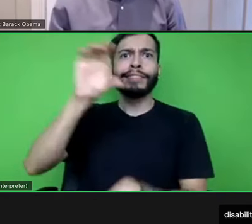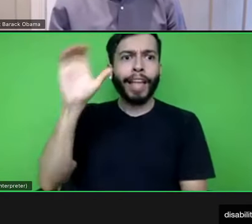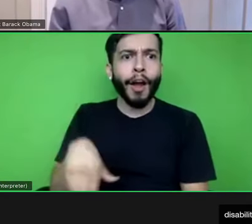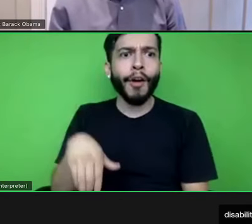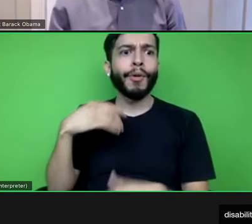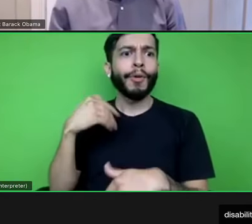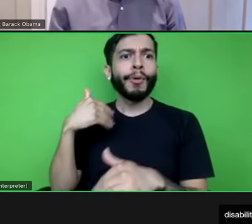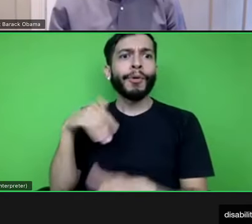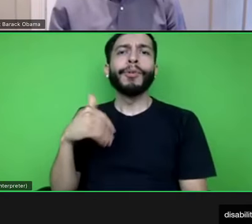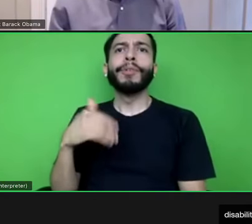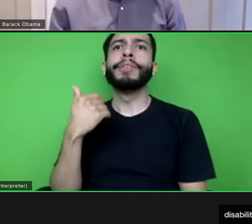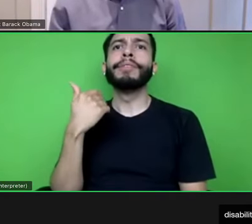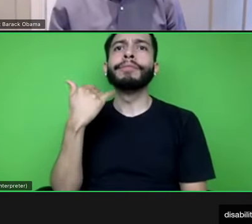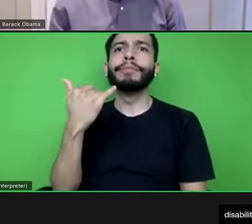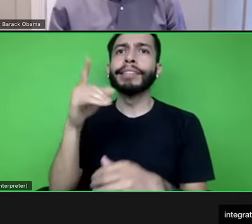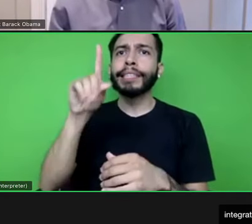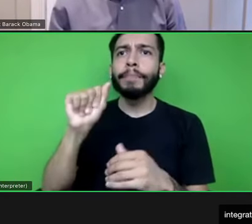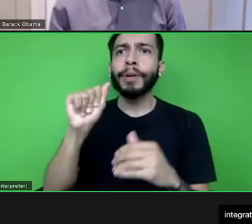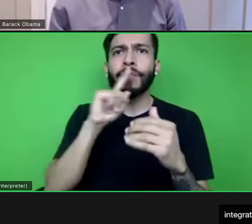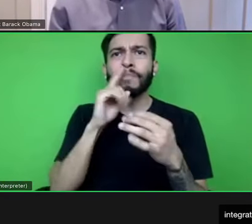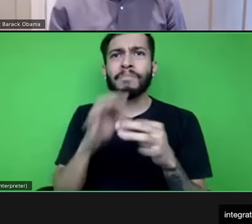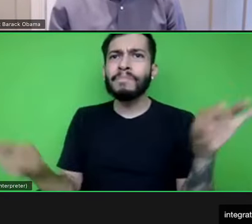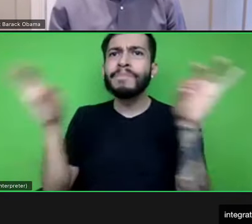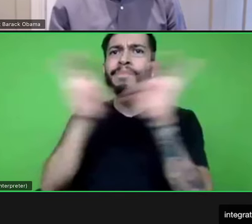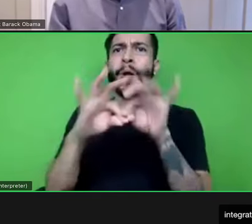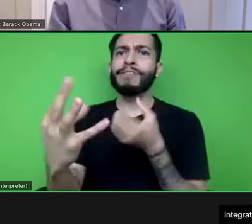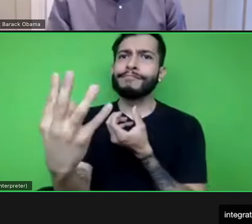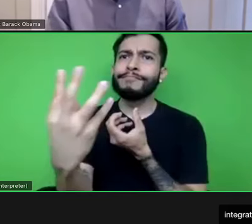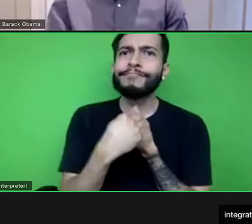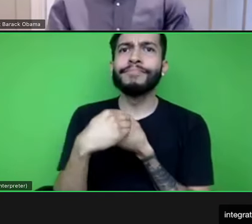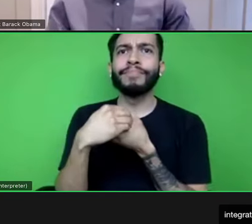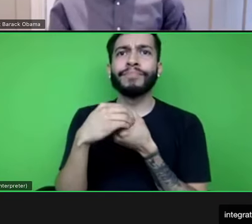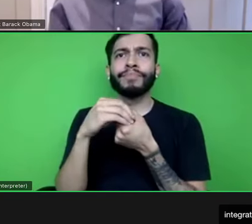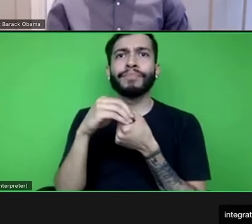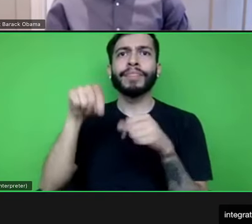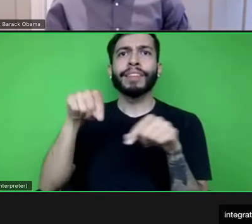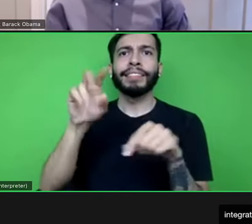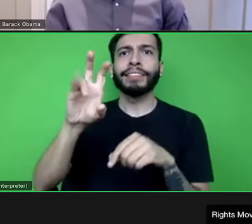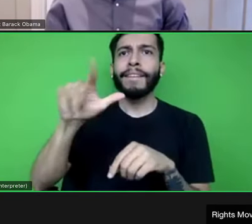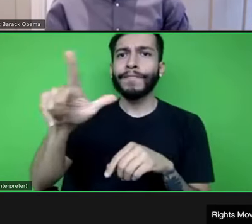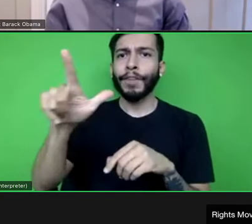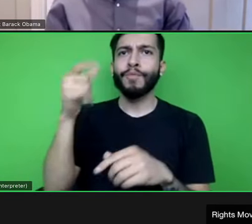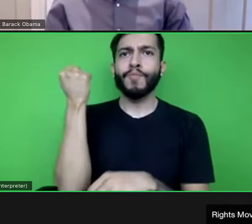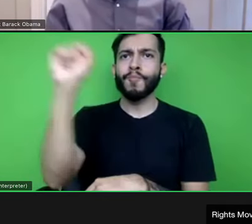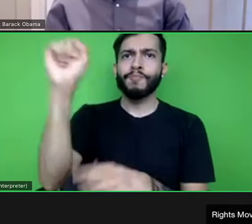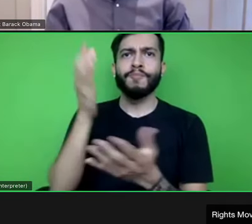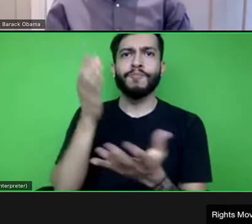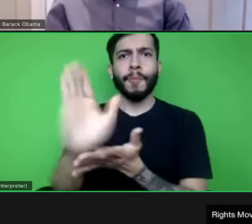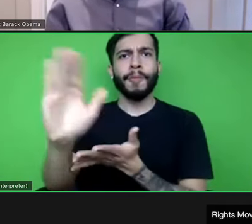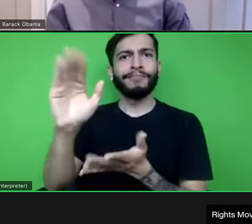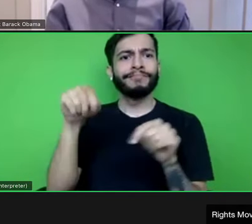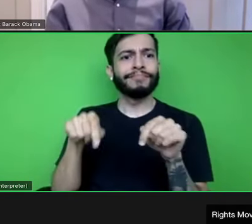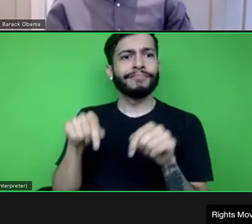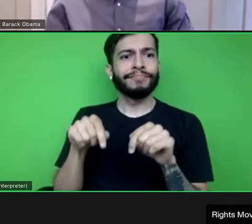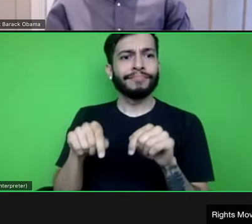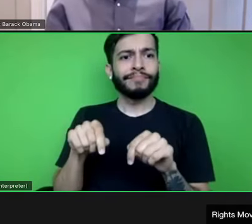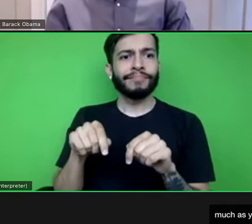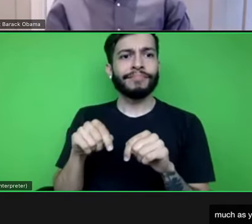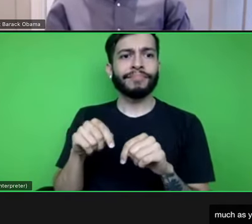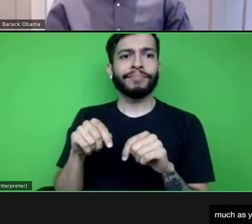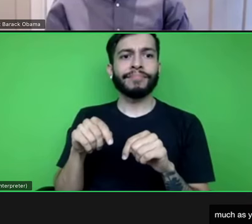rights movement. You did as much as you could speak about disability as a part of your overall